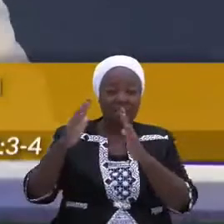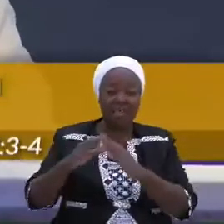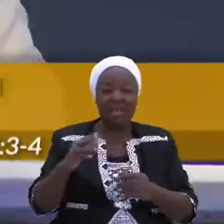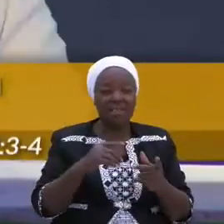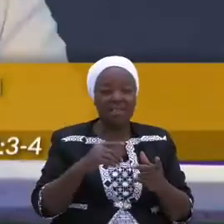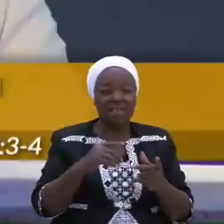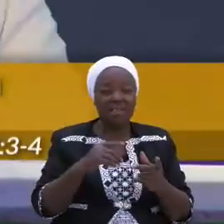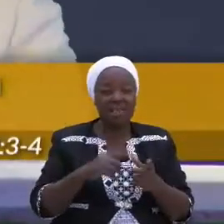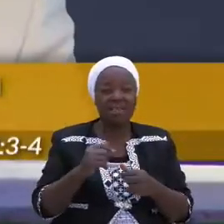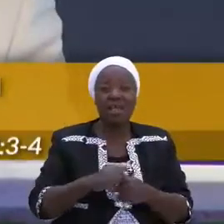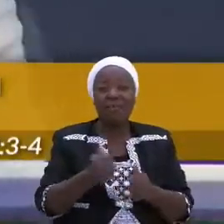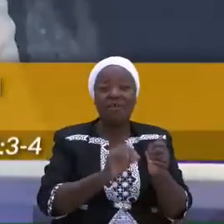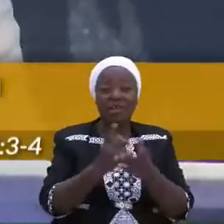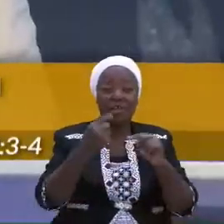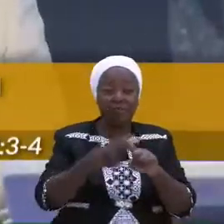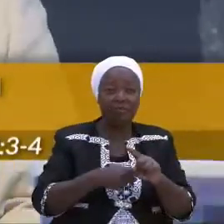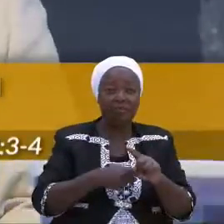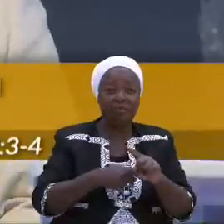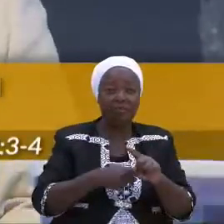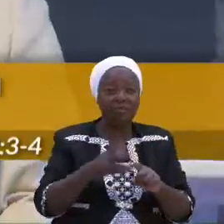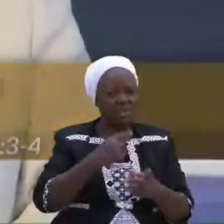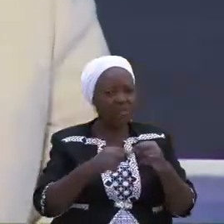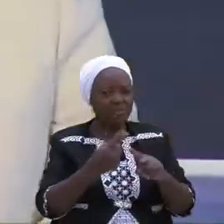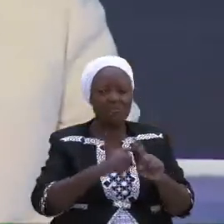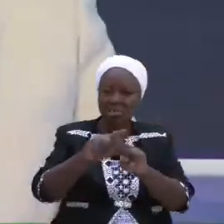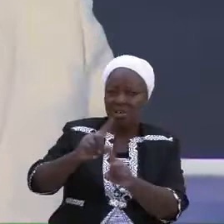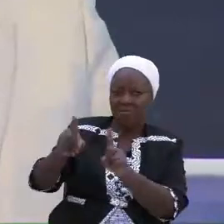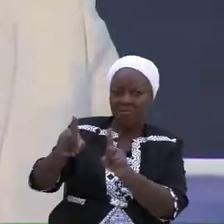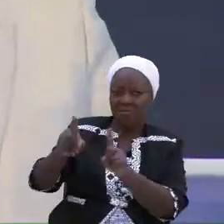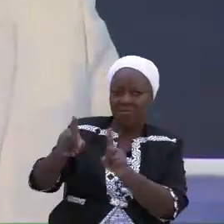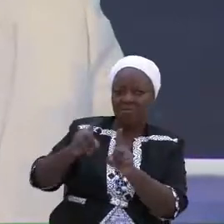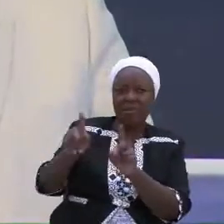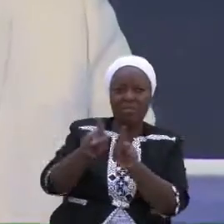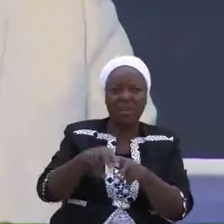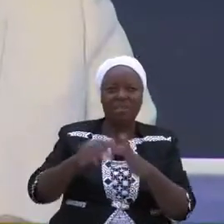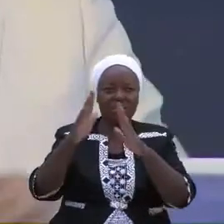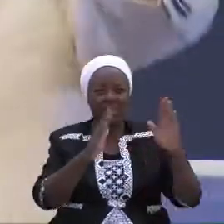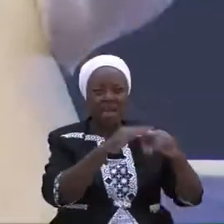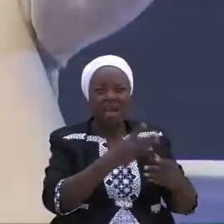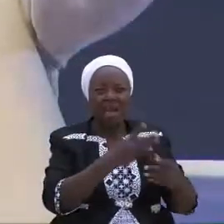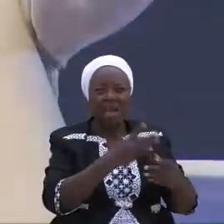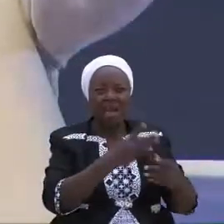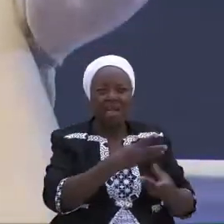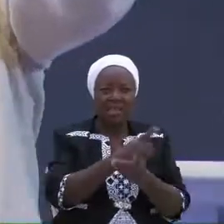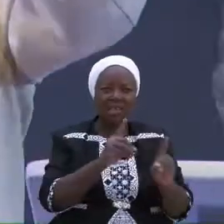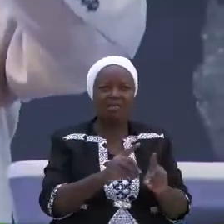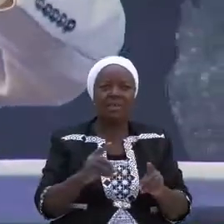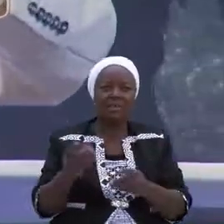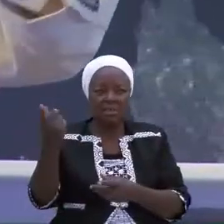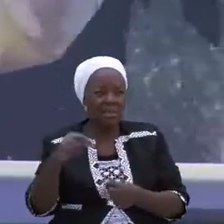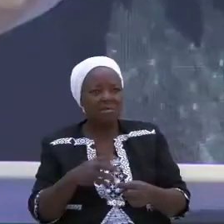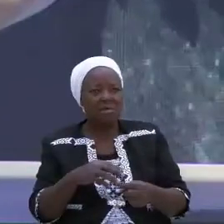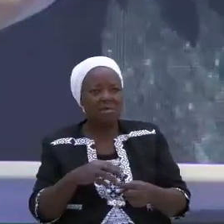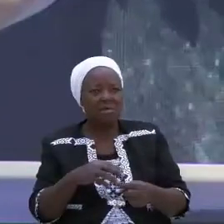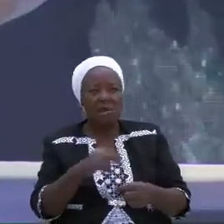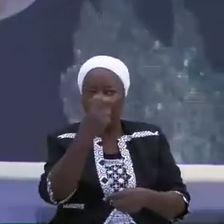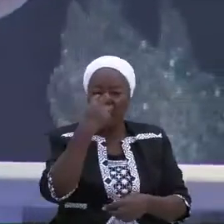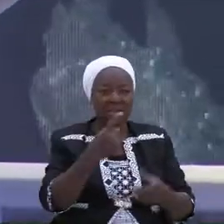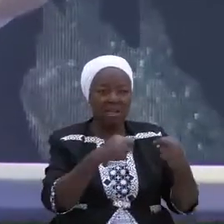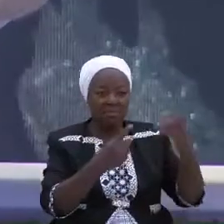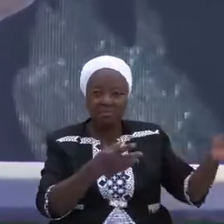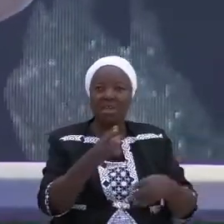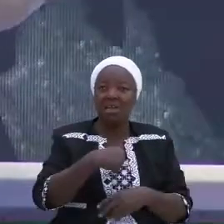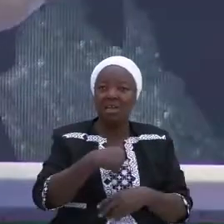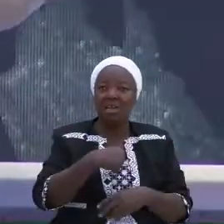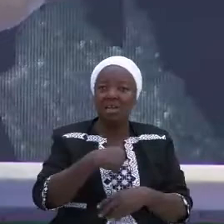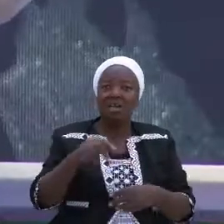city and a little man came from that area a blind man came from that area an incredible man came from that area and